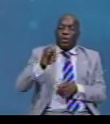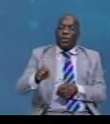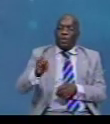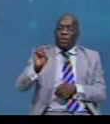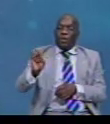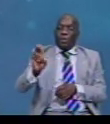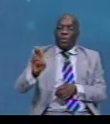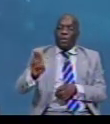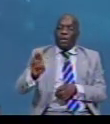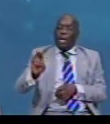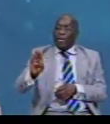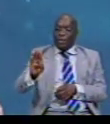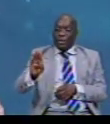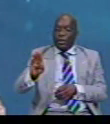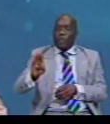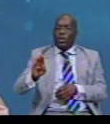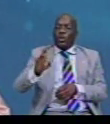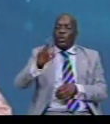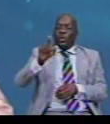2012, I was in Port Harcourt here